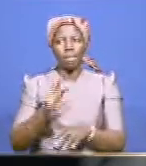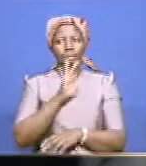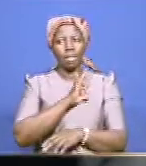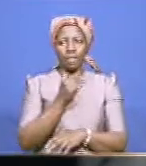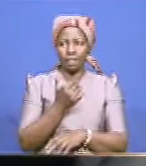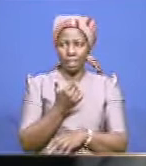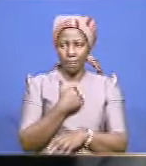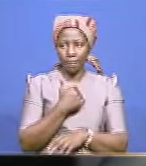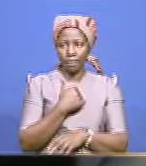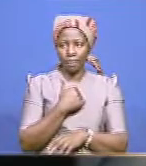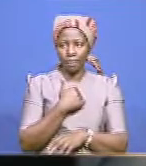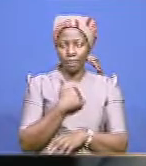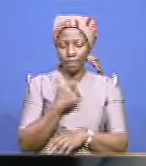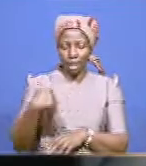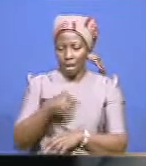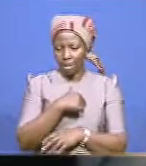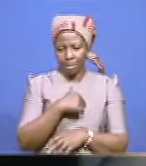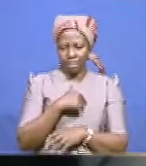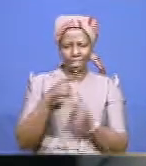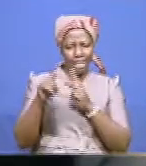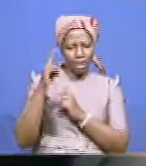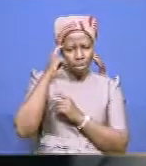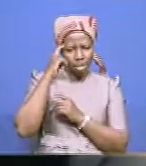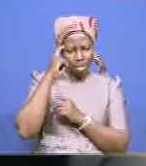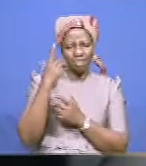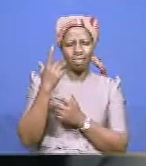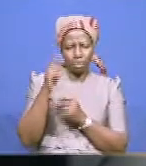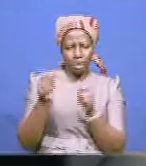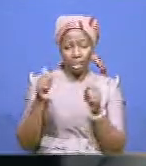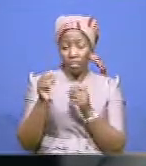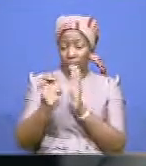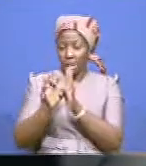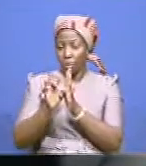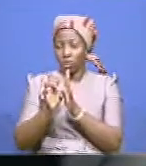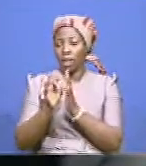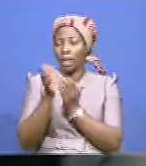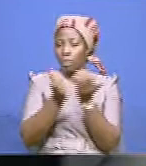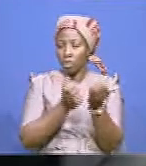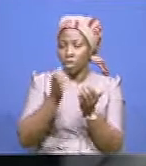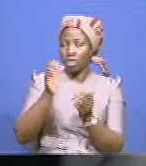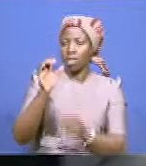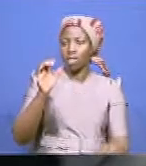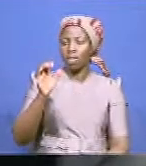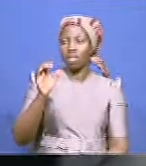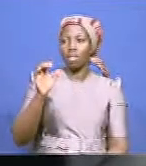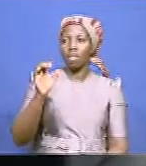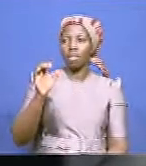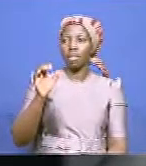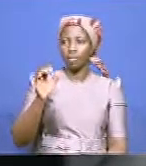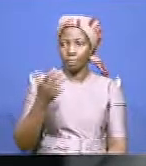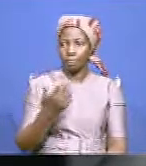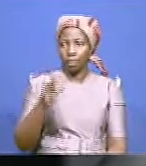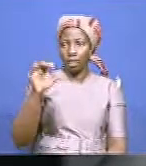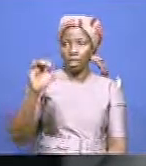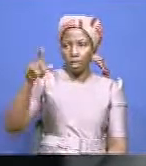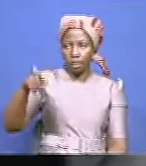makes us think twice. For example, the business of cereal boards was to guarantee farmer